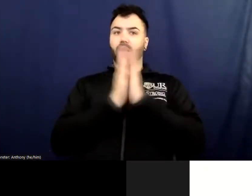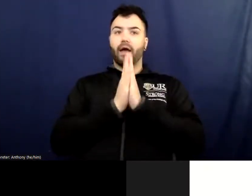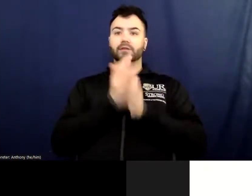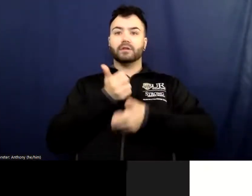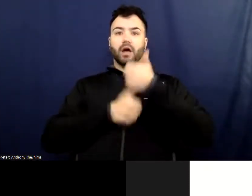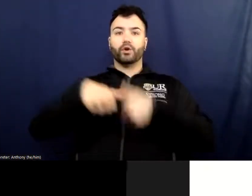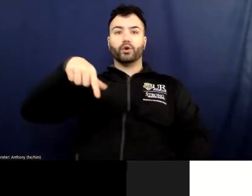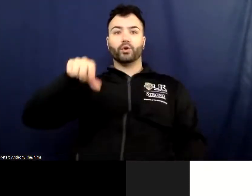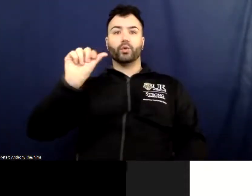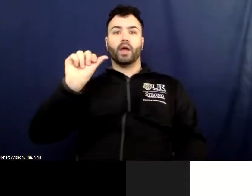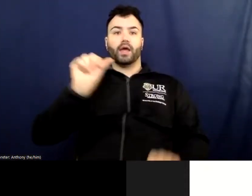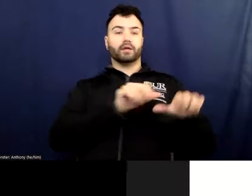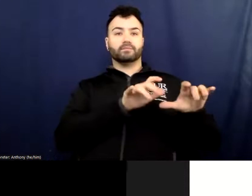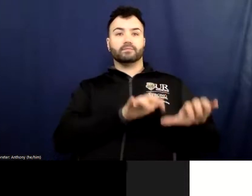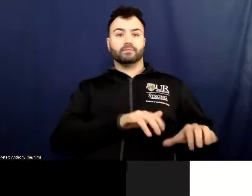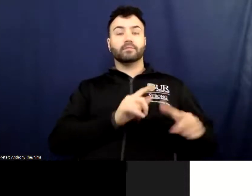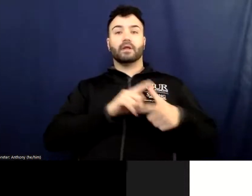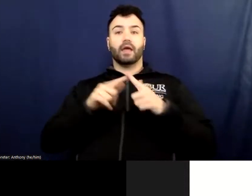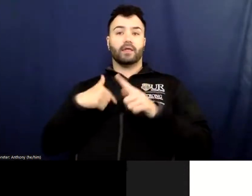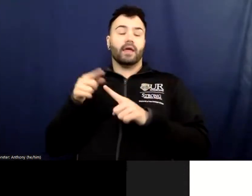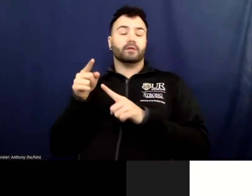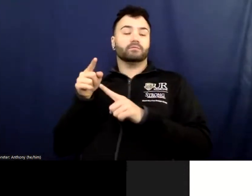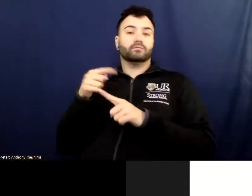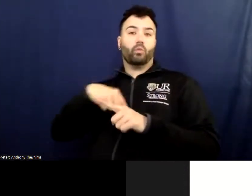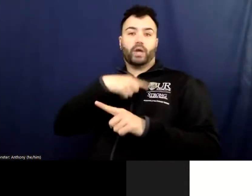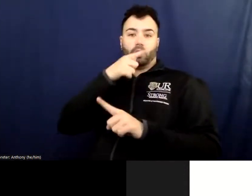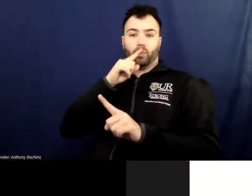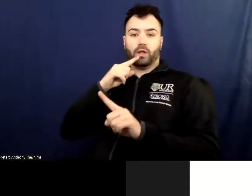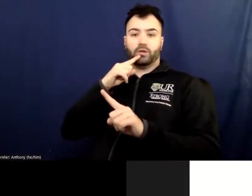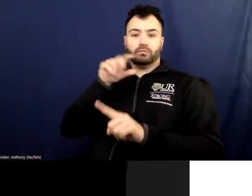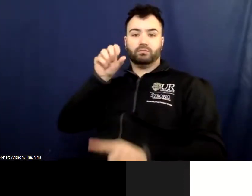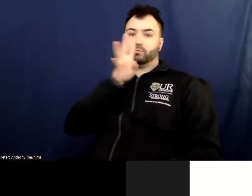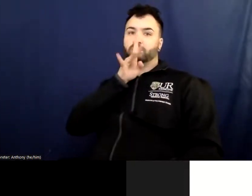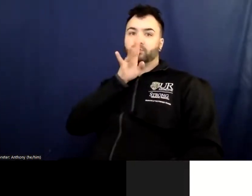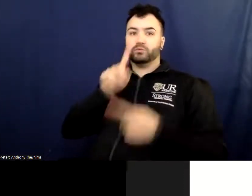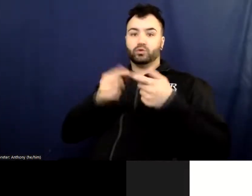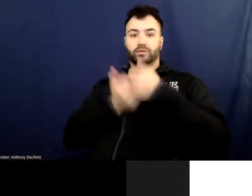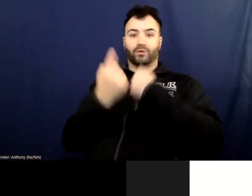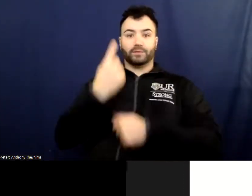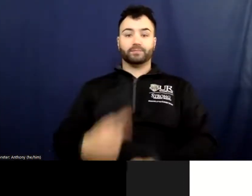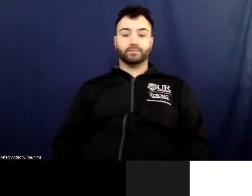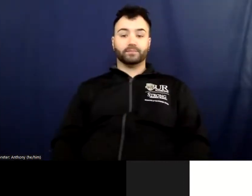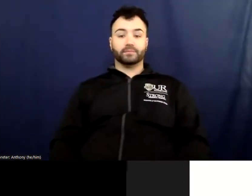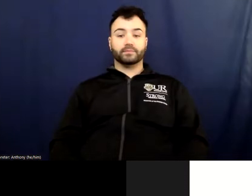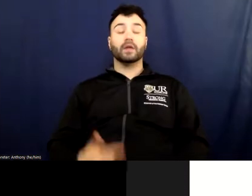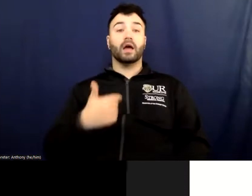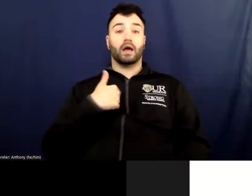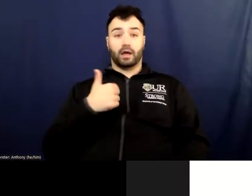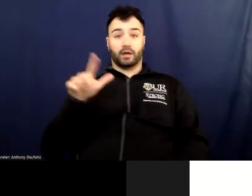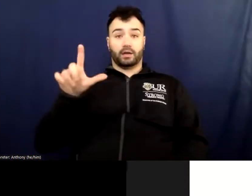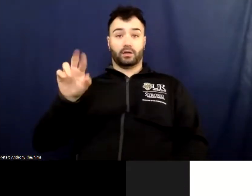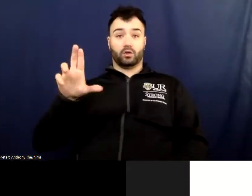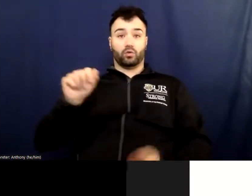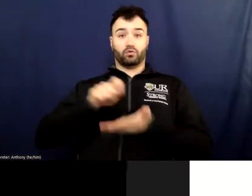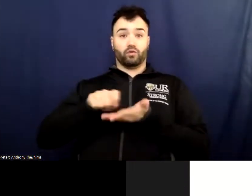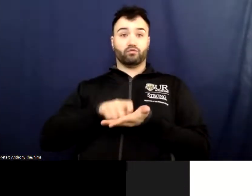can read them to Stewart, or you can read them to yourself and answer them. I wrote down a couple notes on